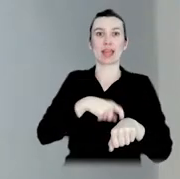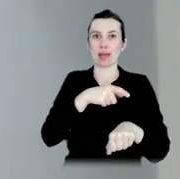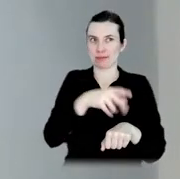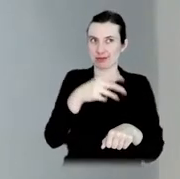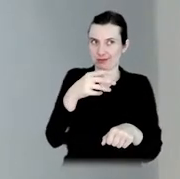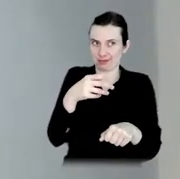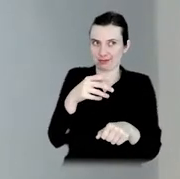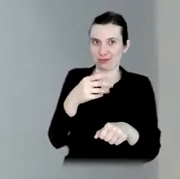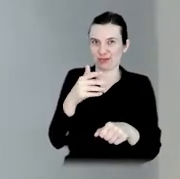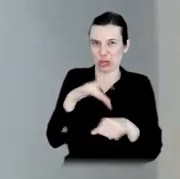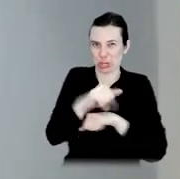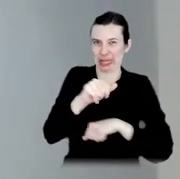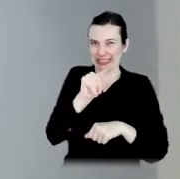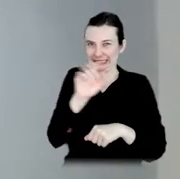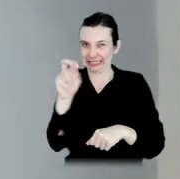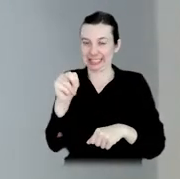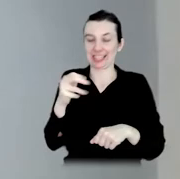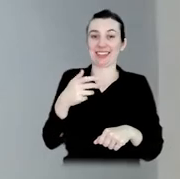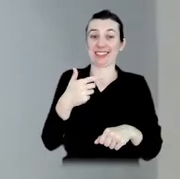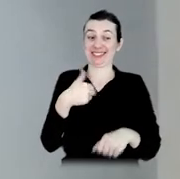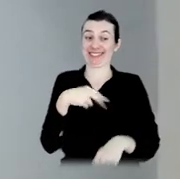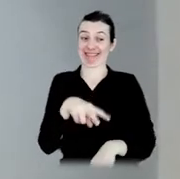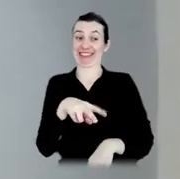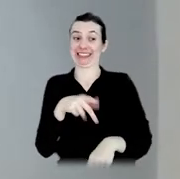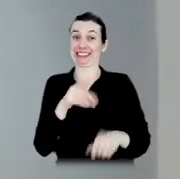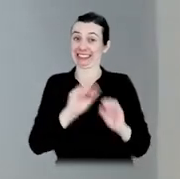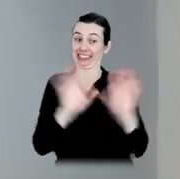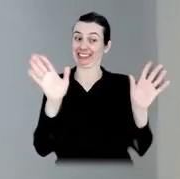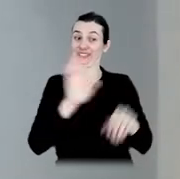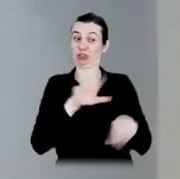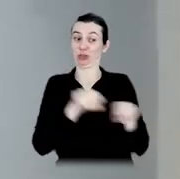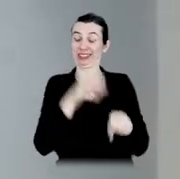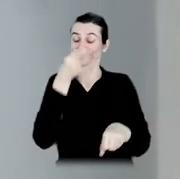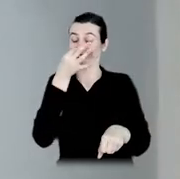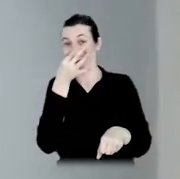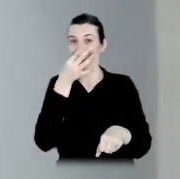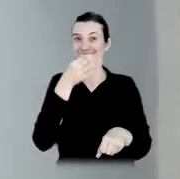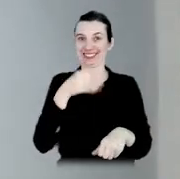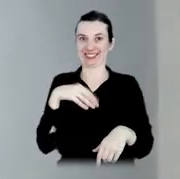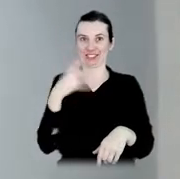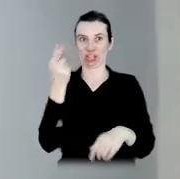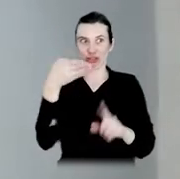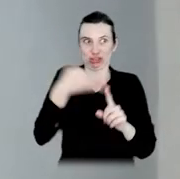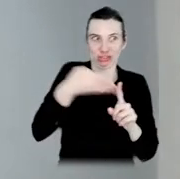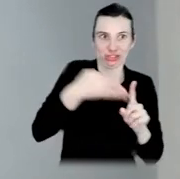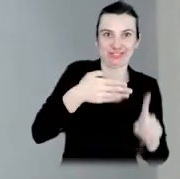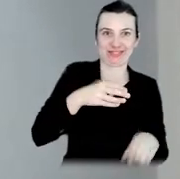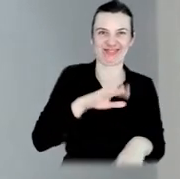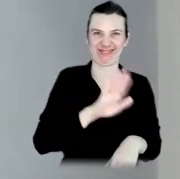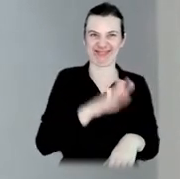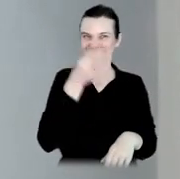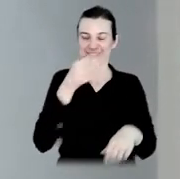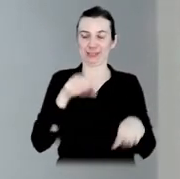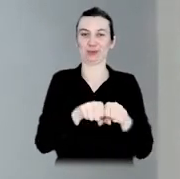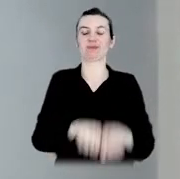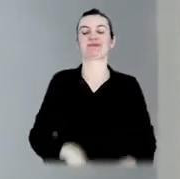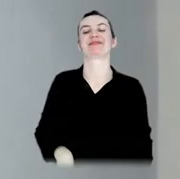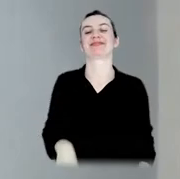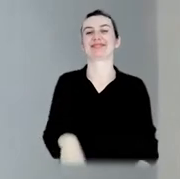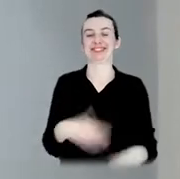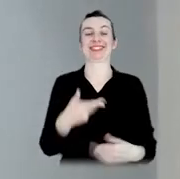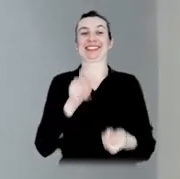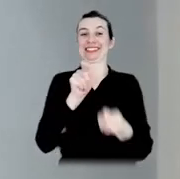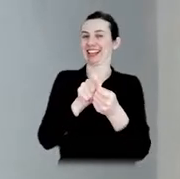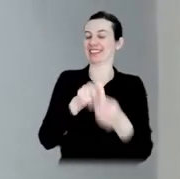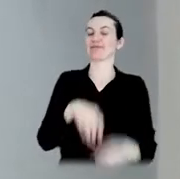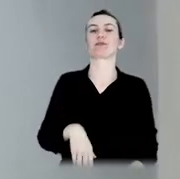preteen and I'm like, well, your feet stink the most. Clearly she's into your shoes the most. Lynette, exactly. I do want to